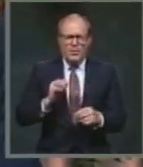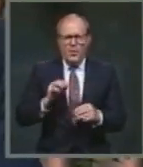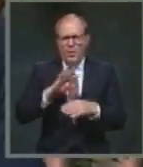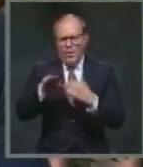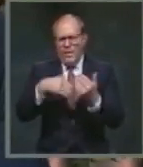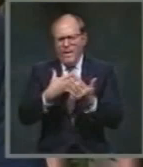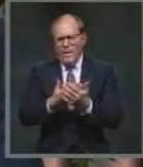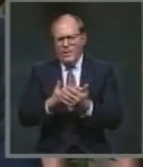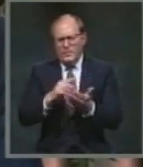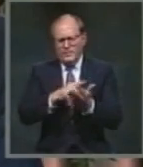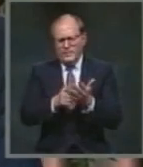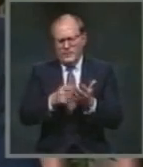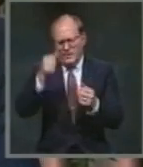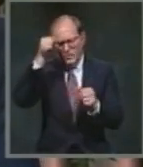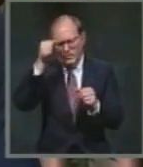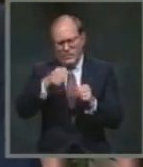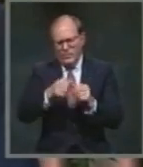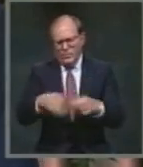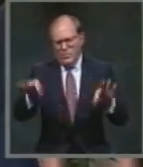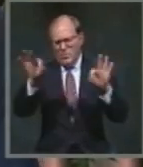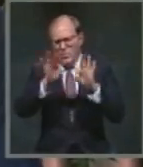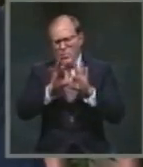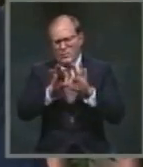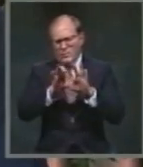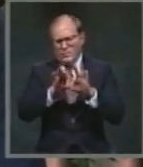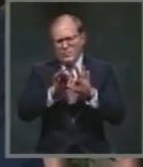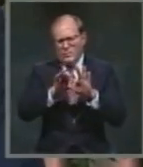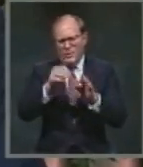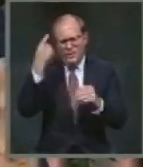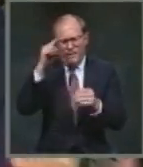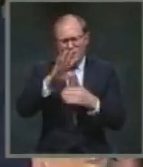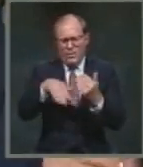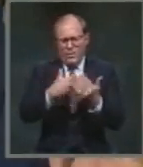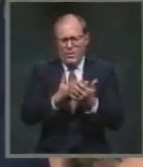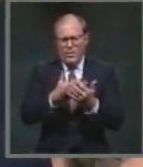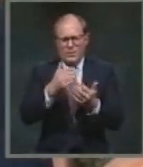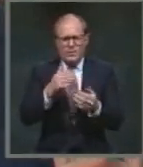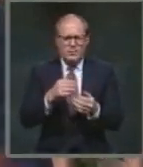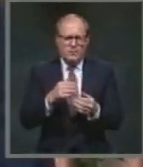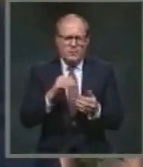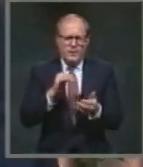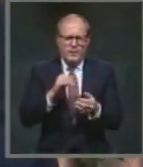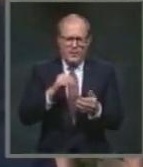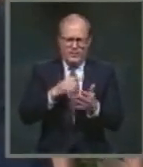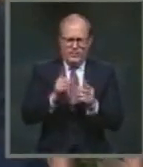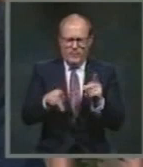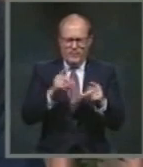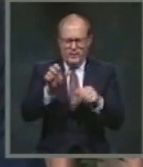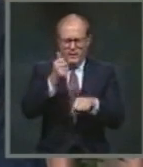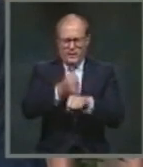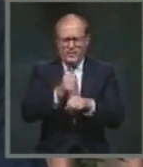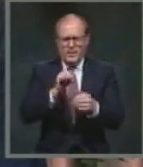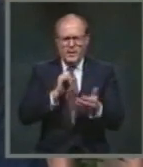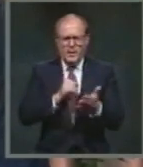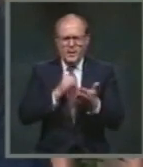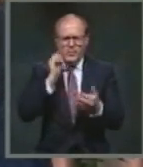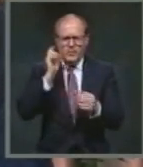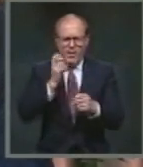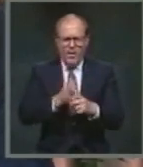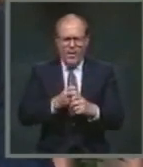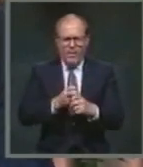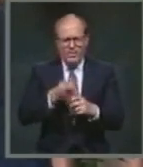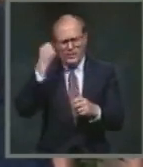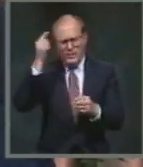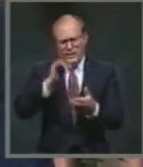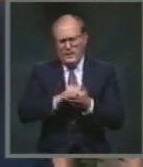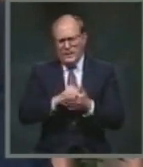significant to the people who erect them, and to them, it'd be unthinkable that there would ever be a generation